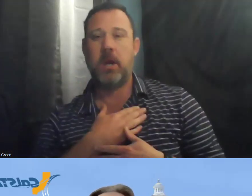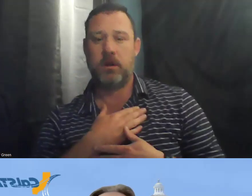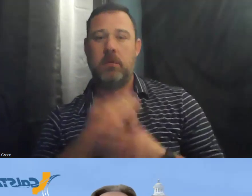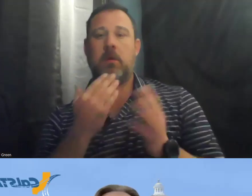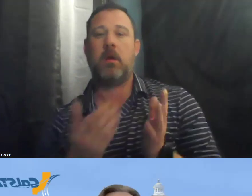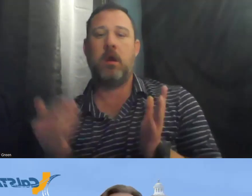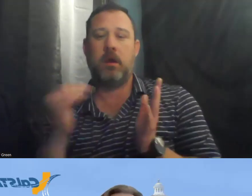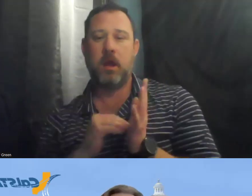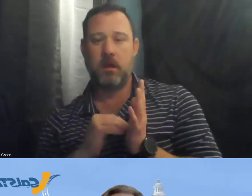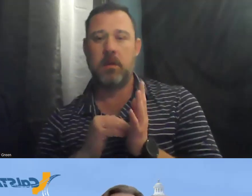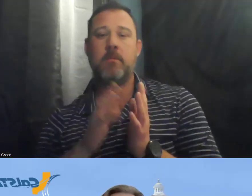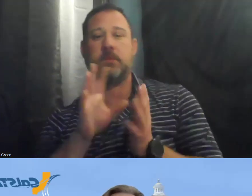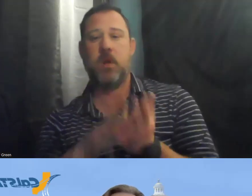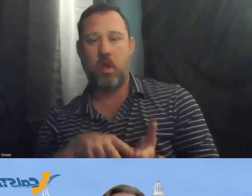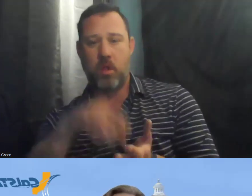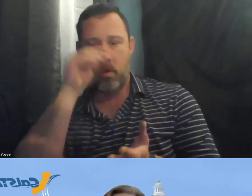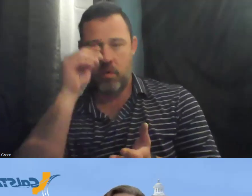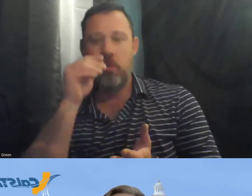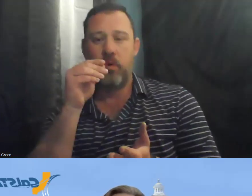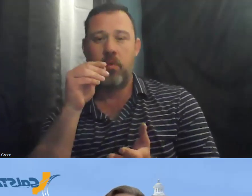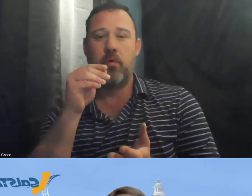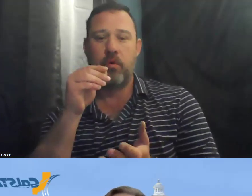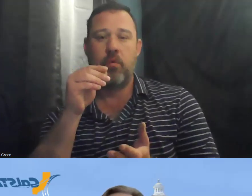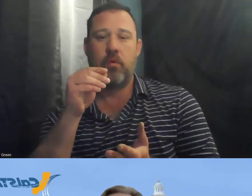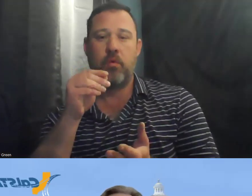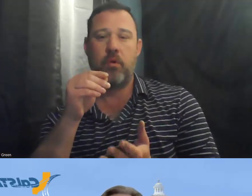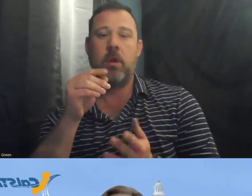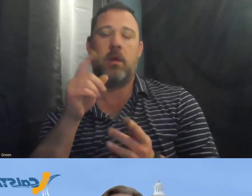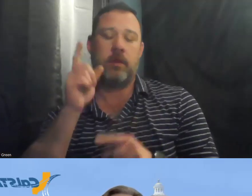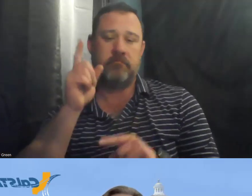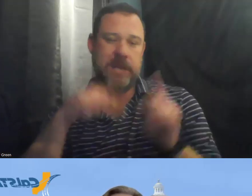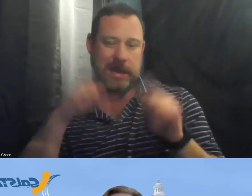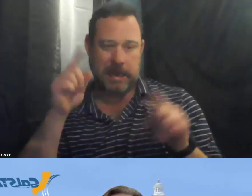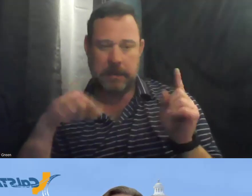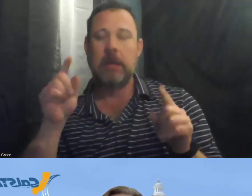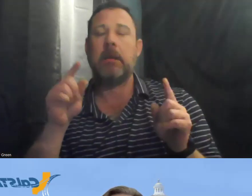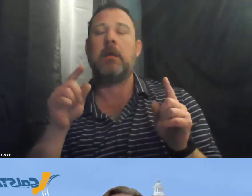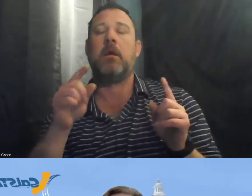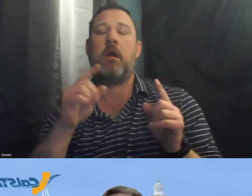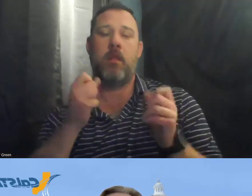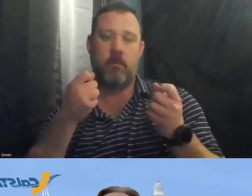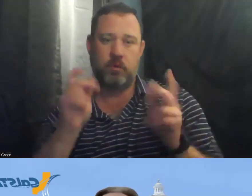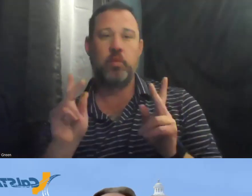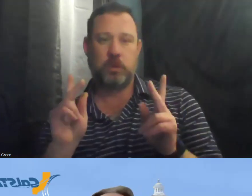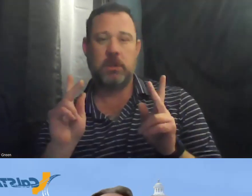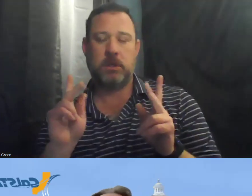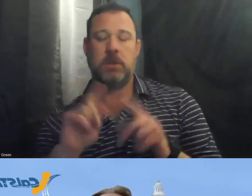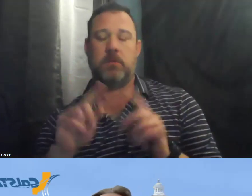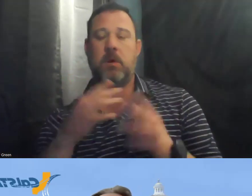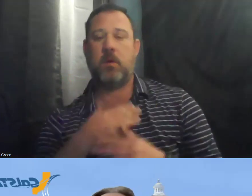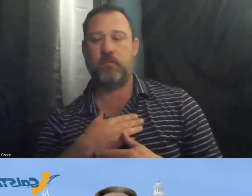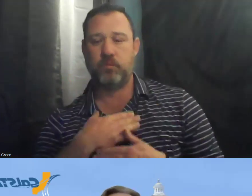Again, I'm still learning a little bit of the dynamics and the opportunities, but I really